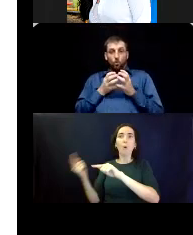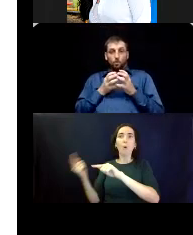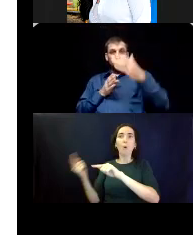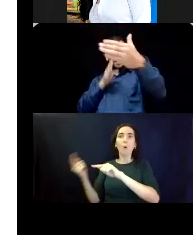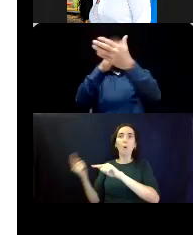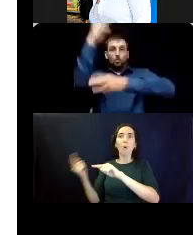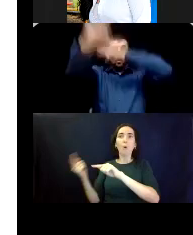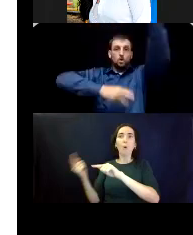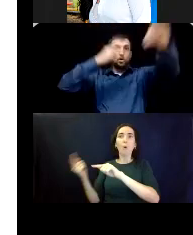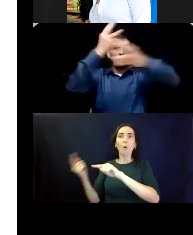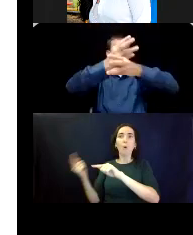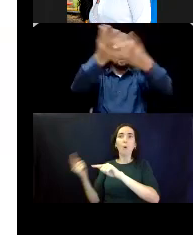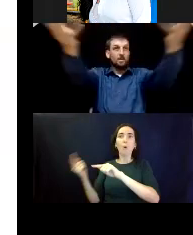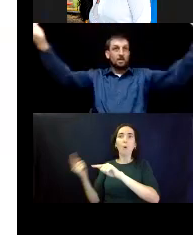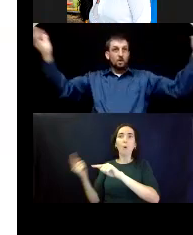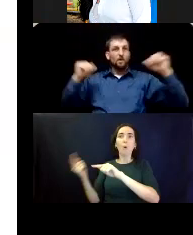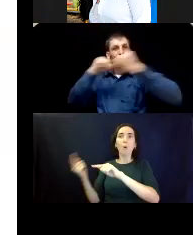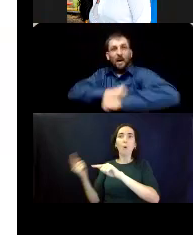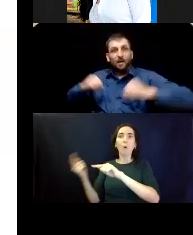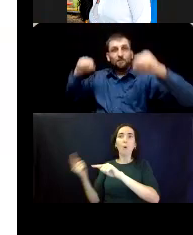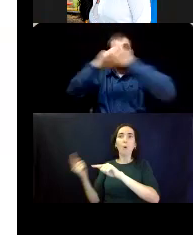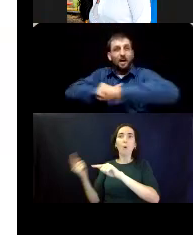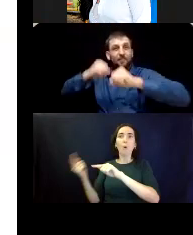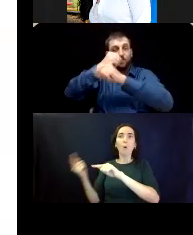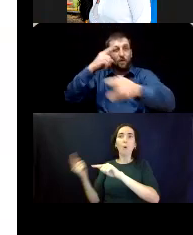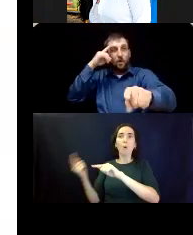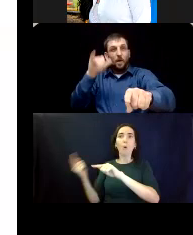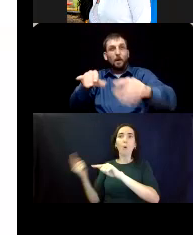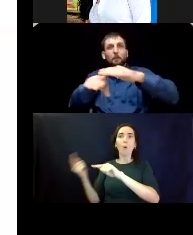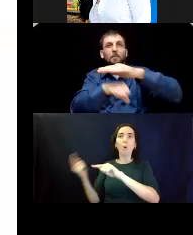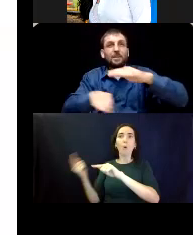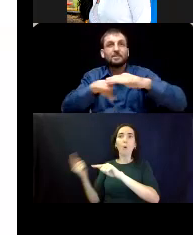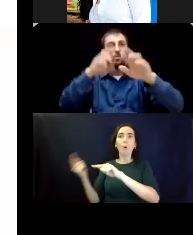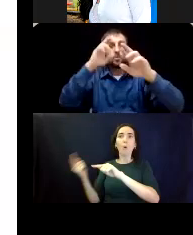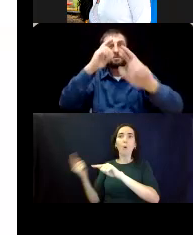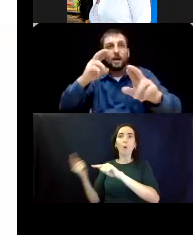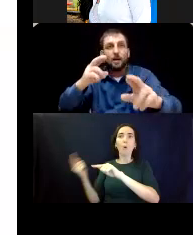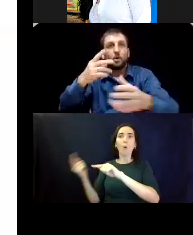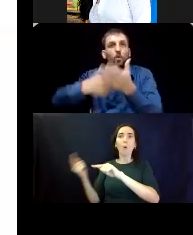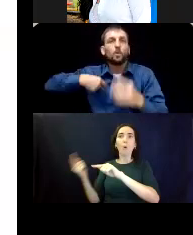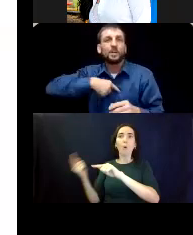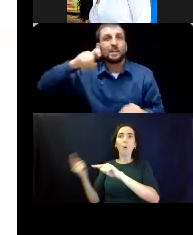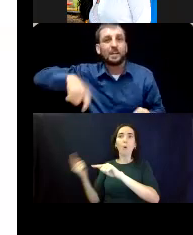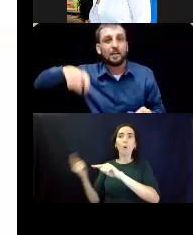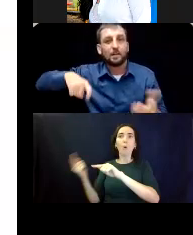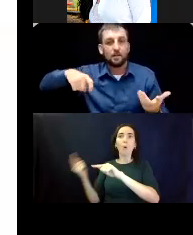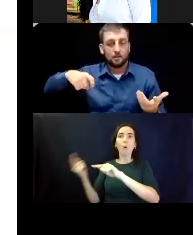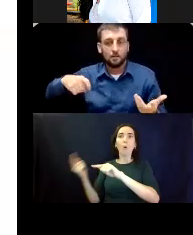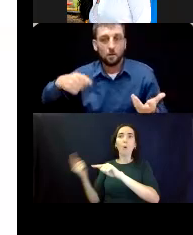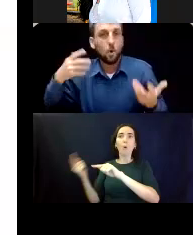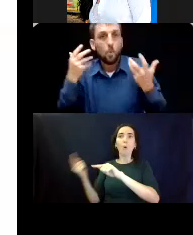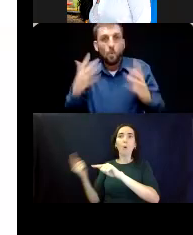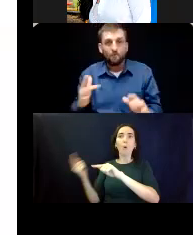nail for basic human necessities and basic human respects. I mean, we've all felt it and we've all seen